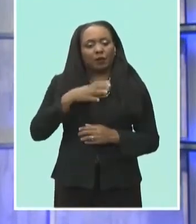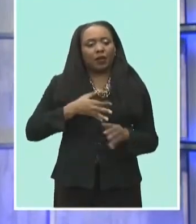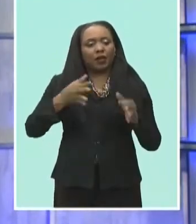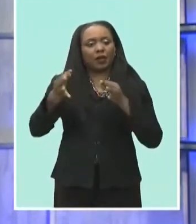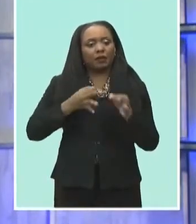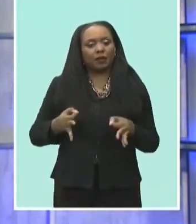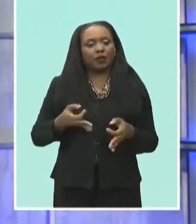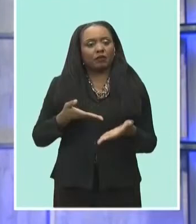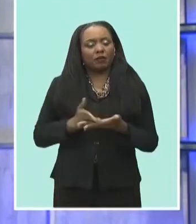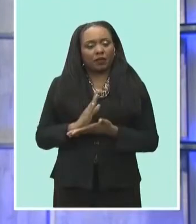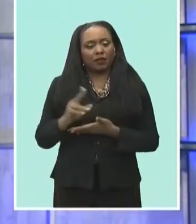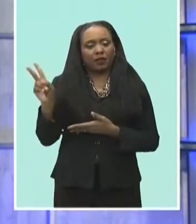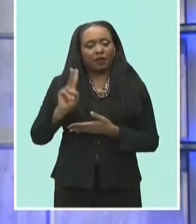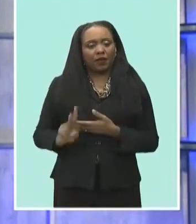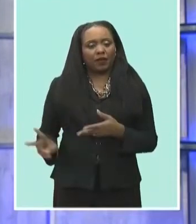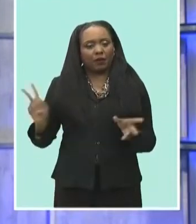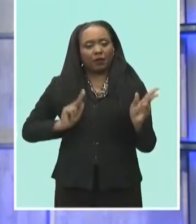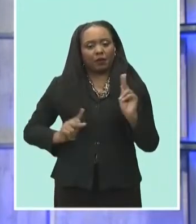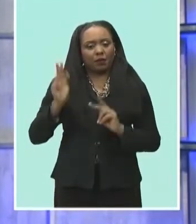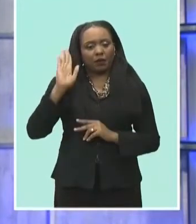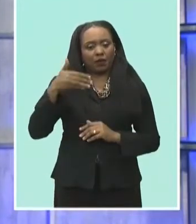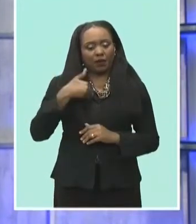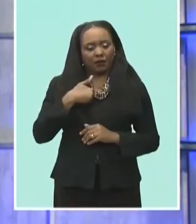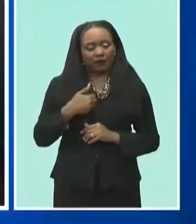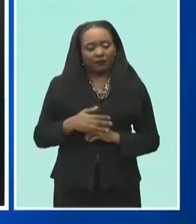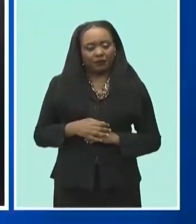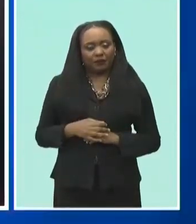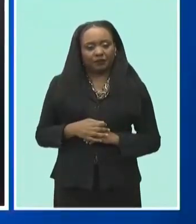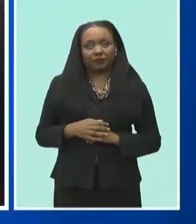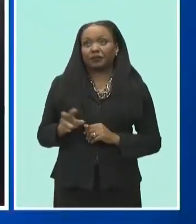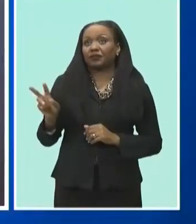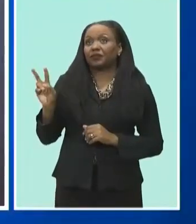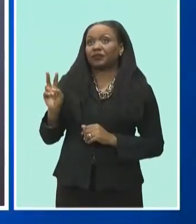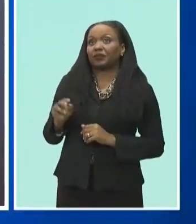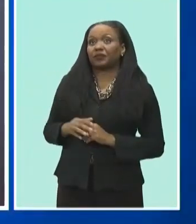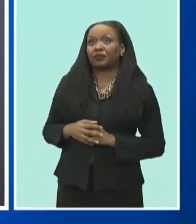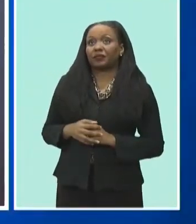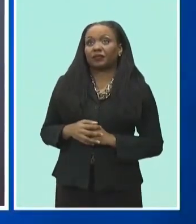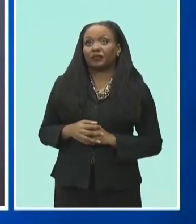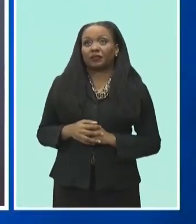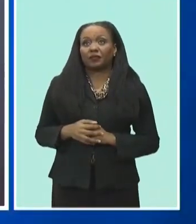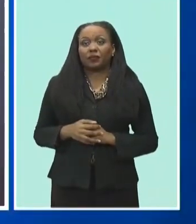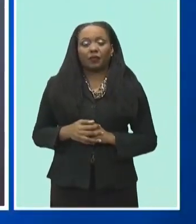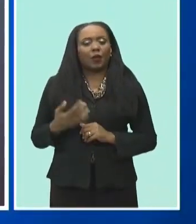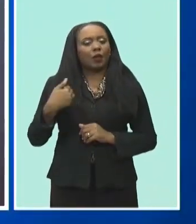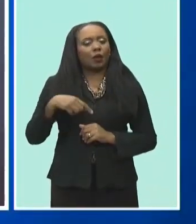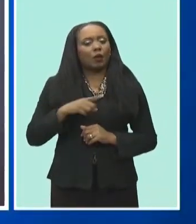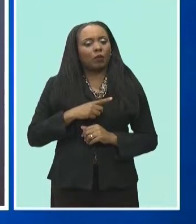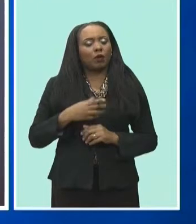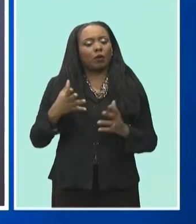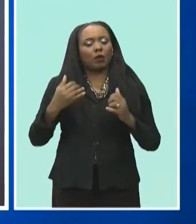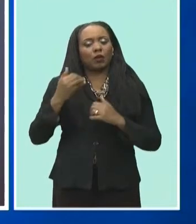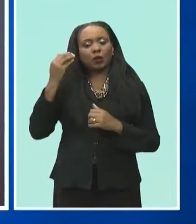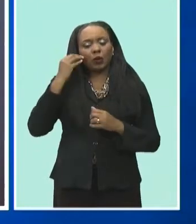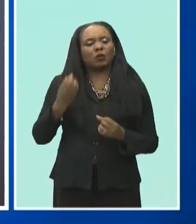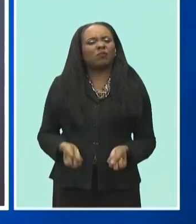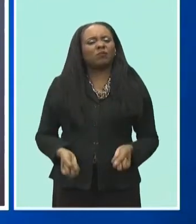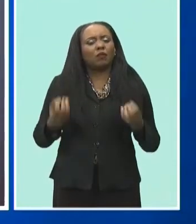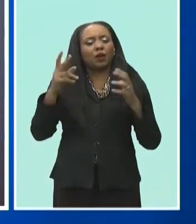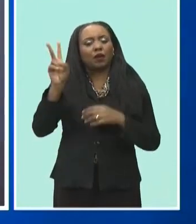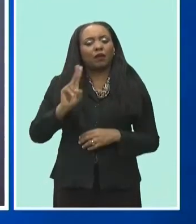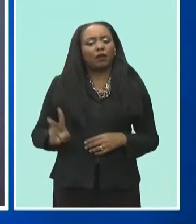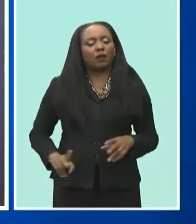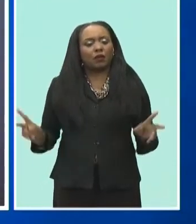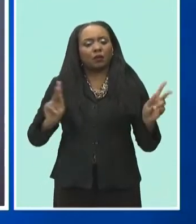this TTT Live online report. It is meant to, one, account for how many Venezuelans are actually here,